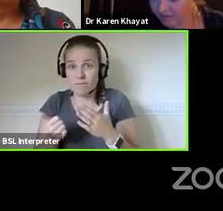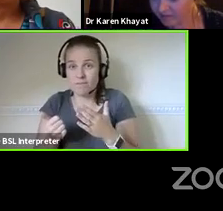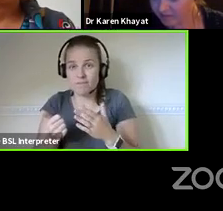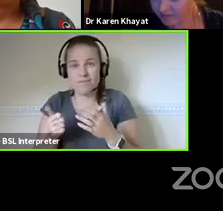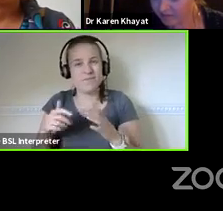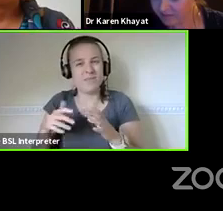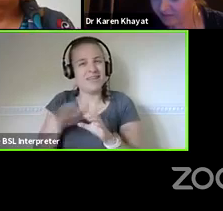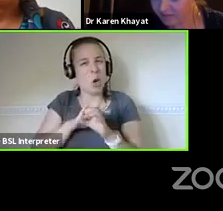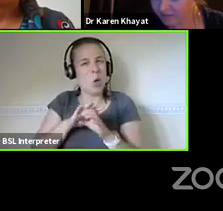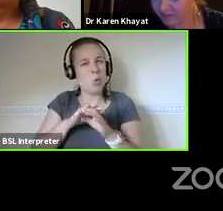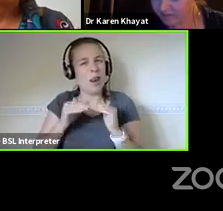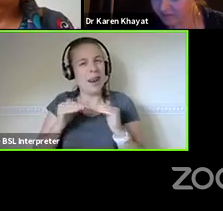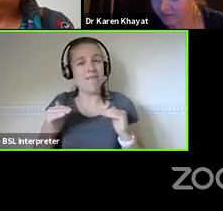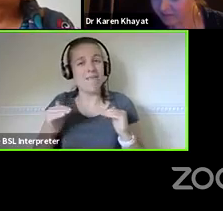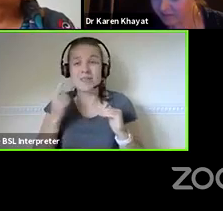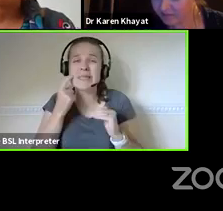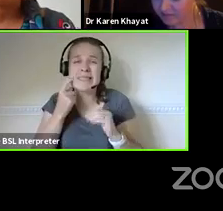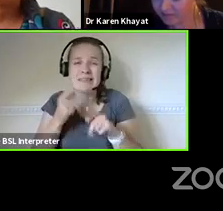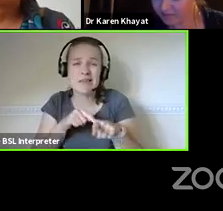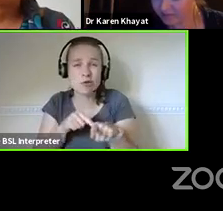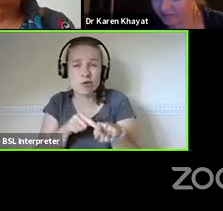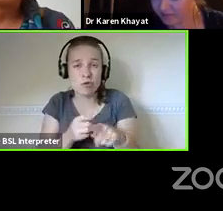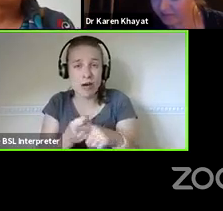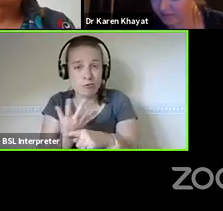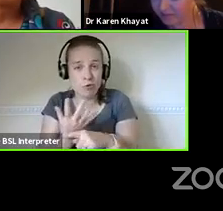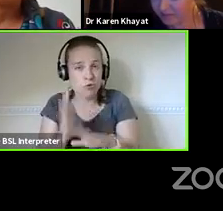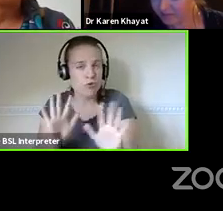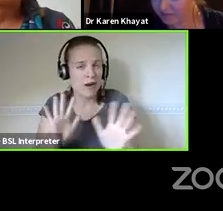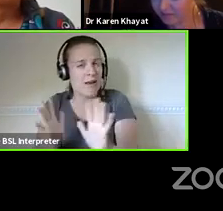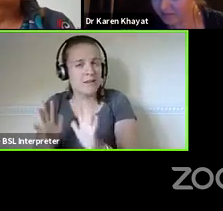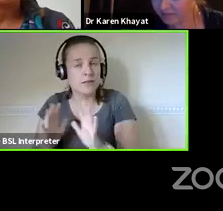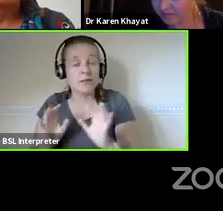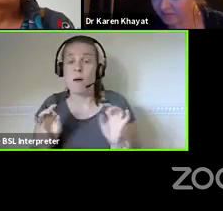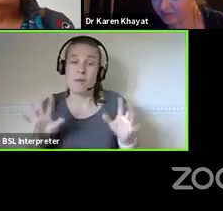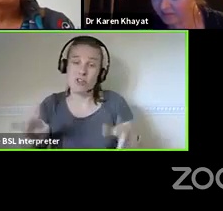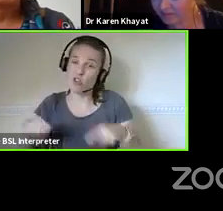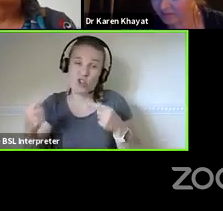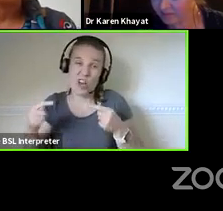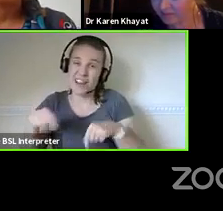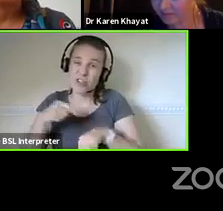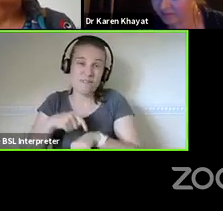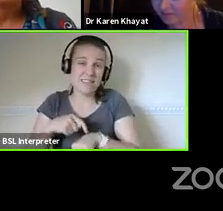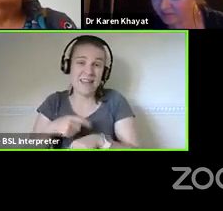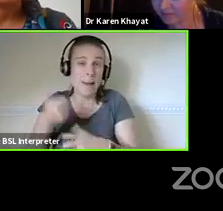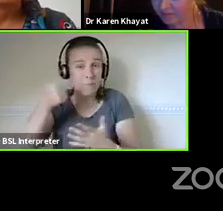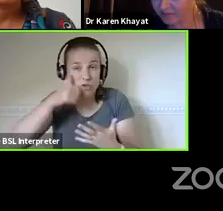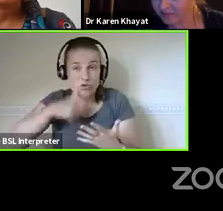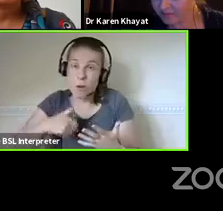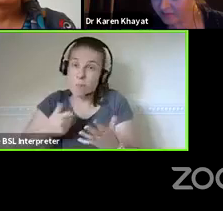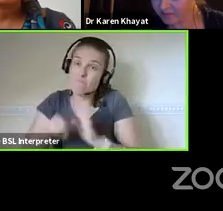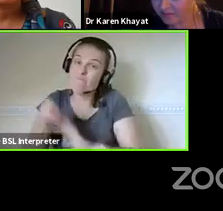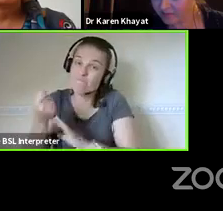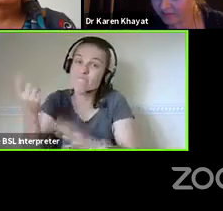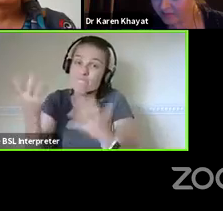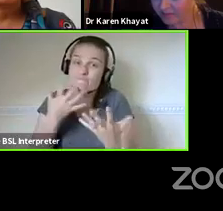easier to track progress, but for sure, these are just the challenges of our times. Corruption.